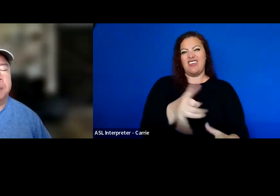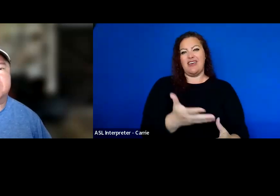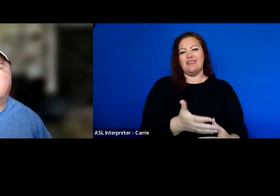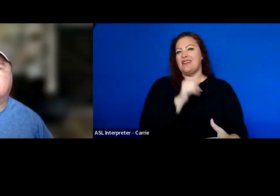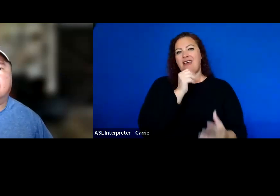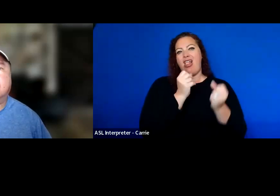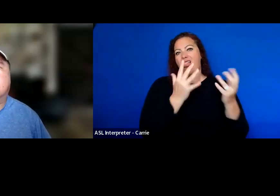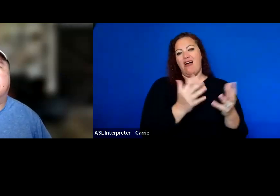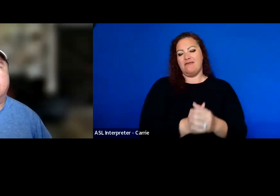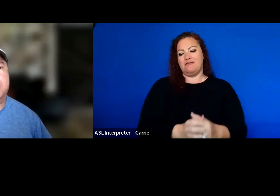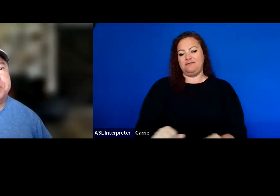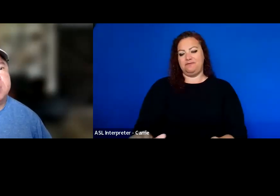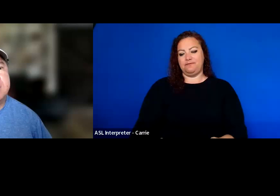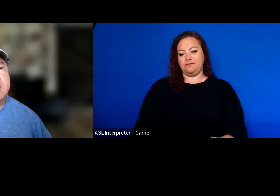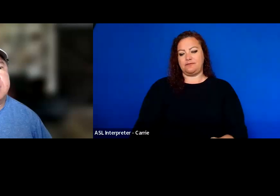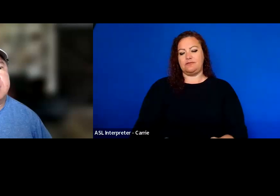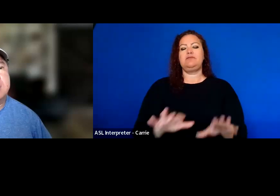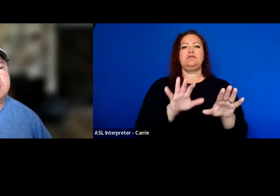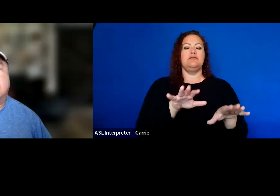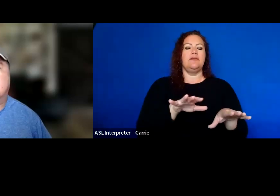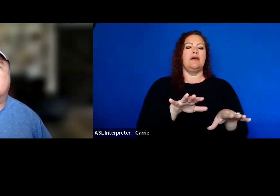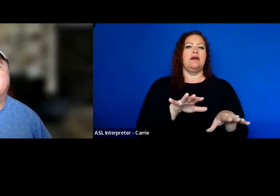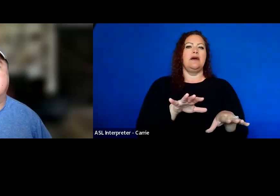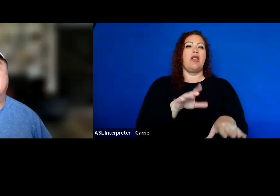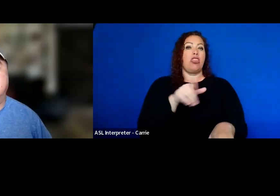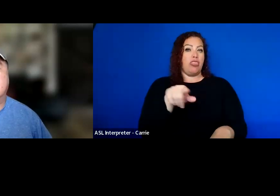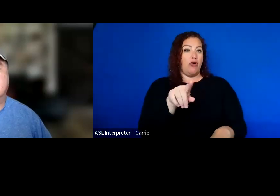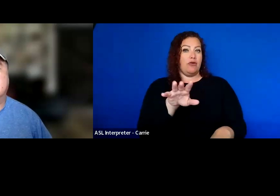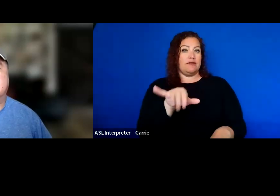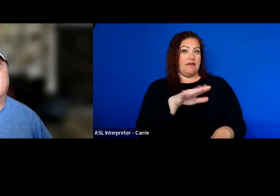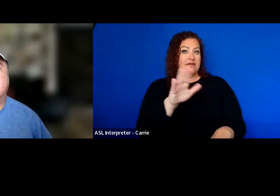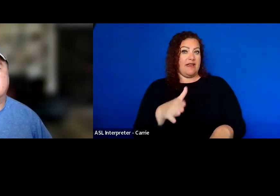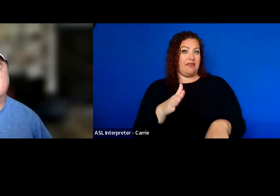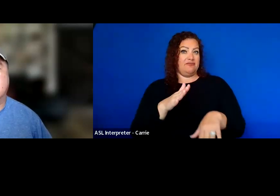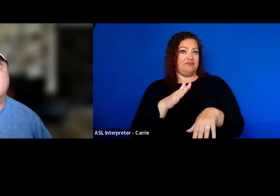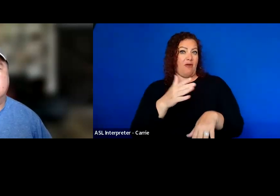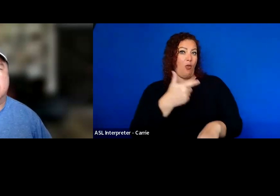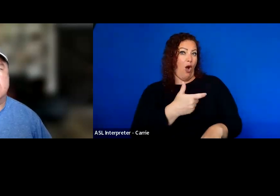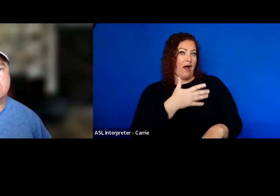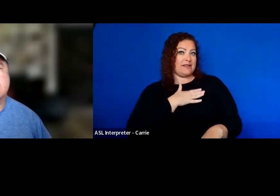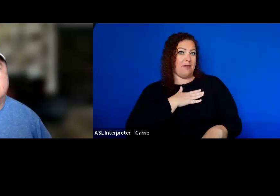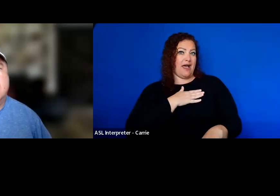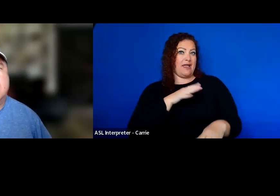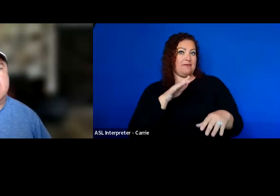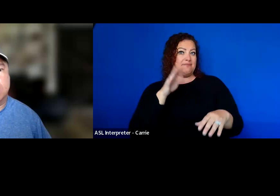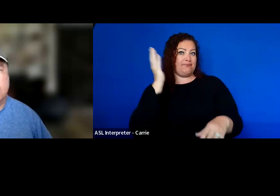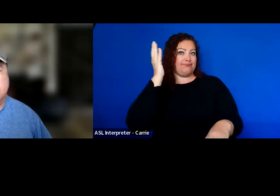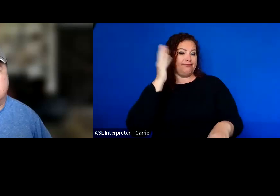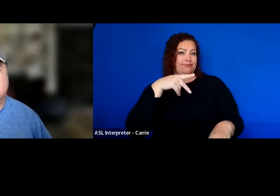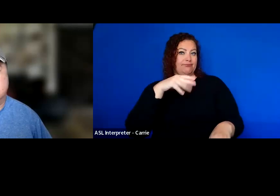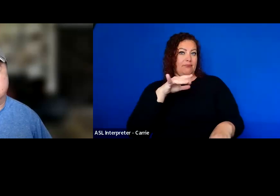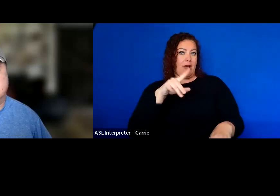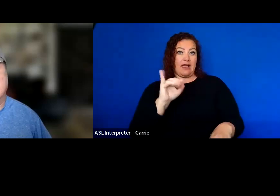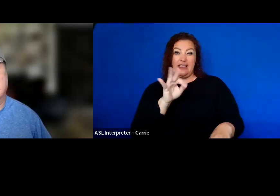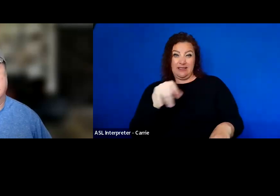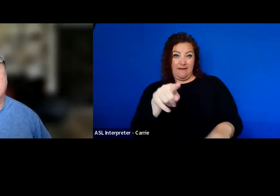not a lot. So by the way, for those who have never been on my podcast, if you have any questions that you want